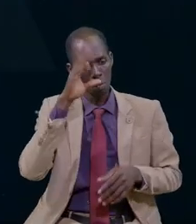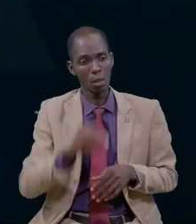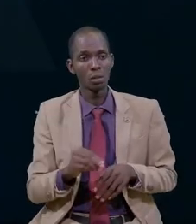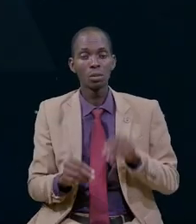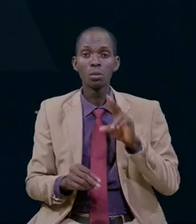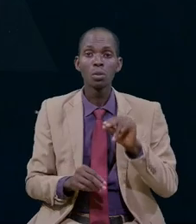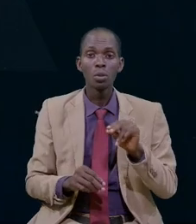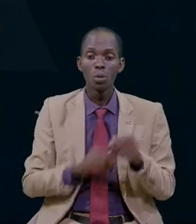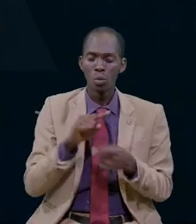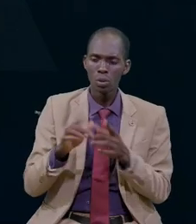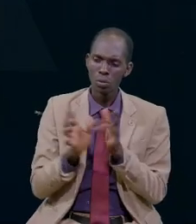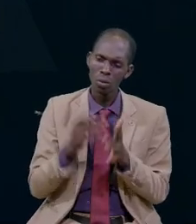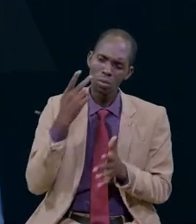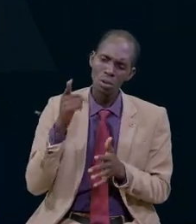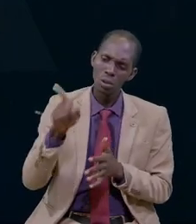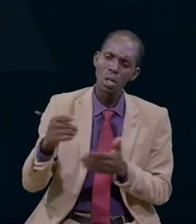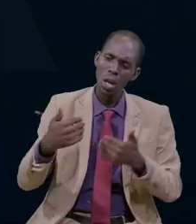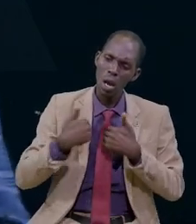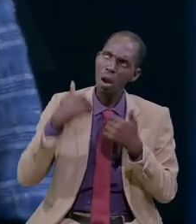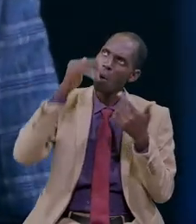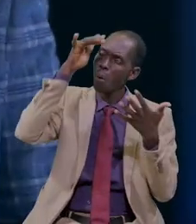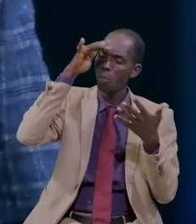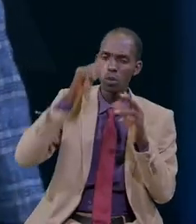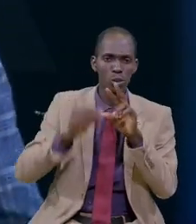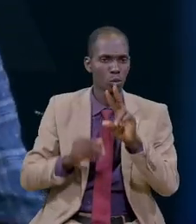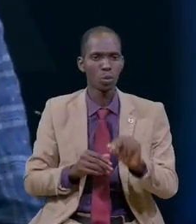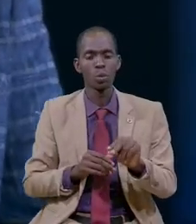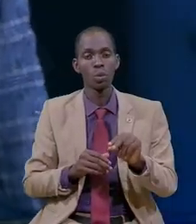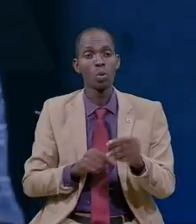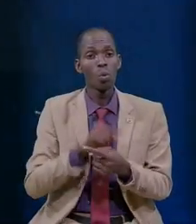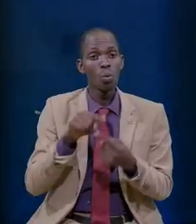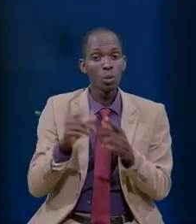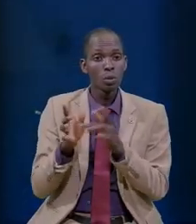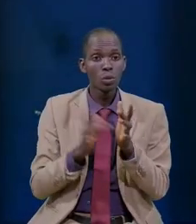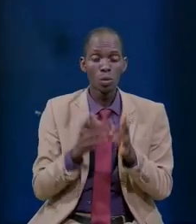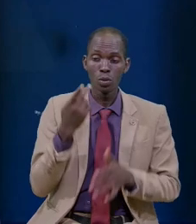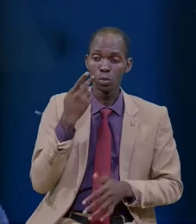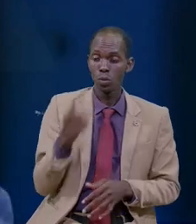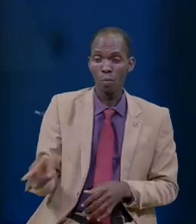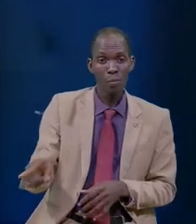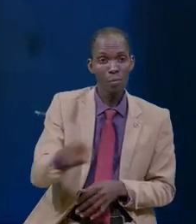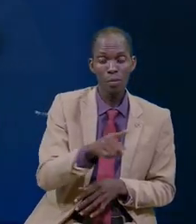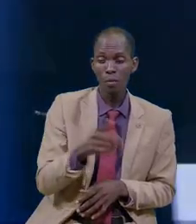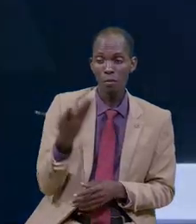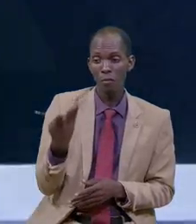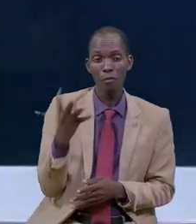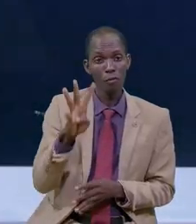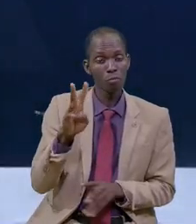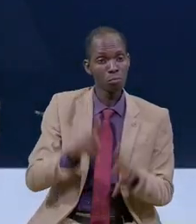hope? No. Est-ce que c'est lorsqu'il a vu leur espérance? When non. He saw their faith. Quand il a vu leur